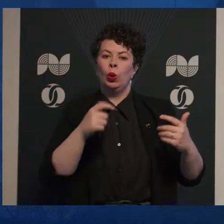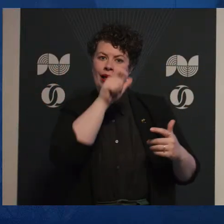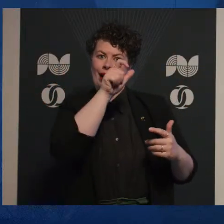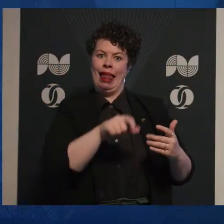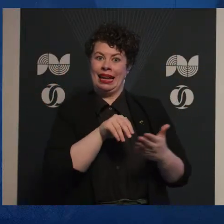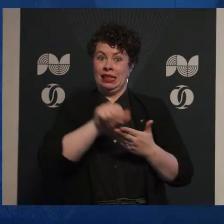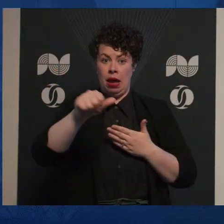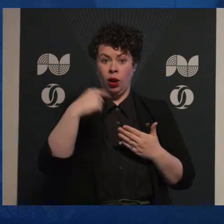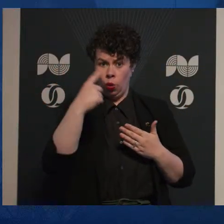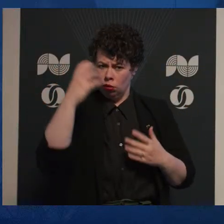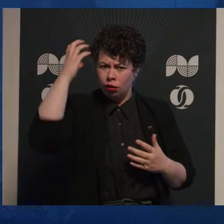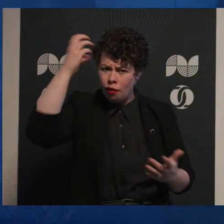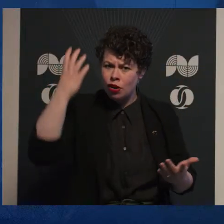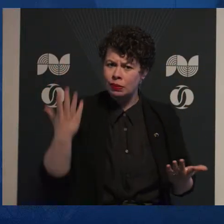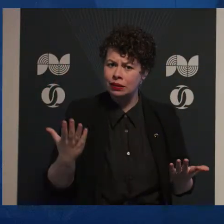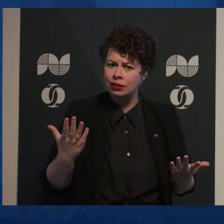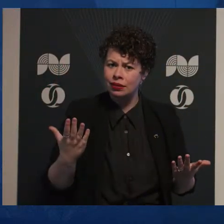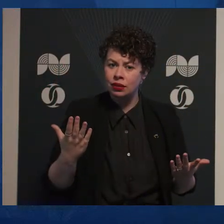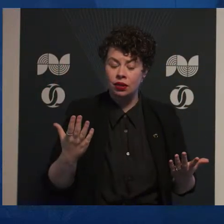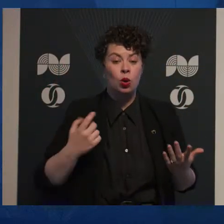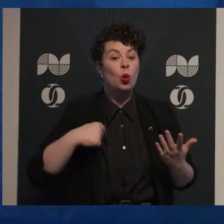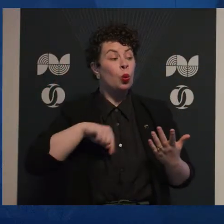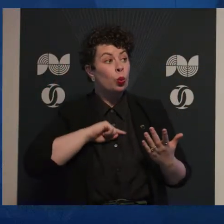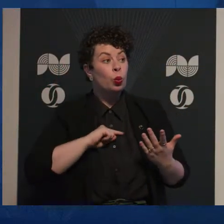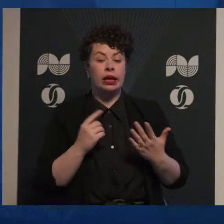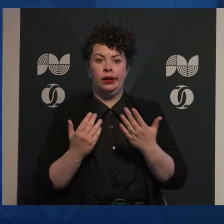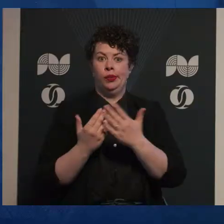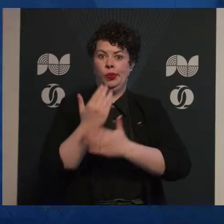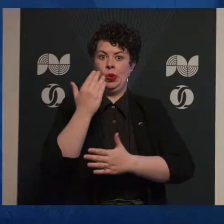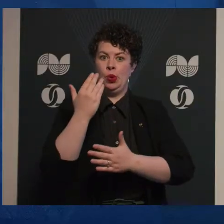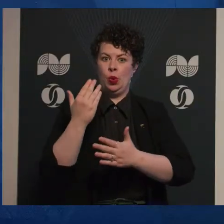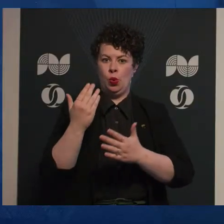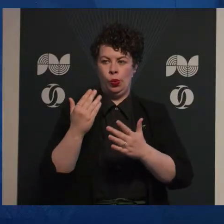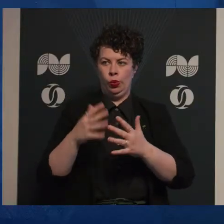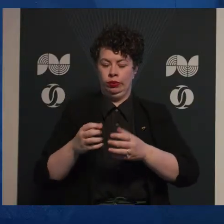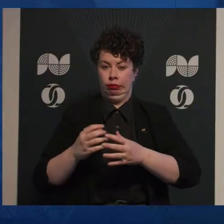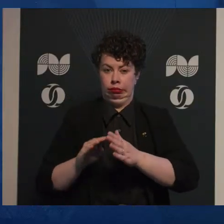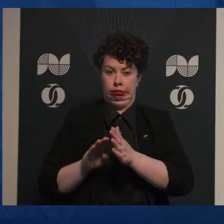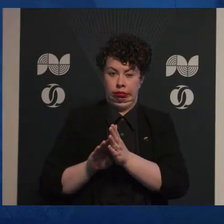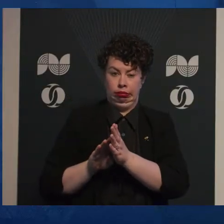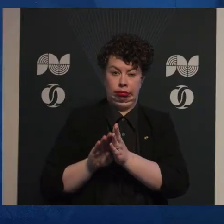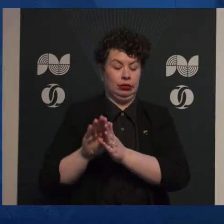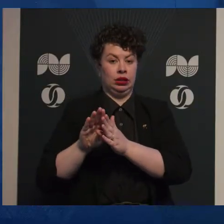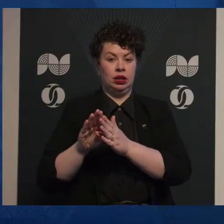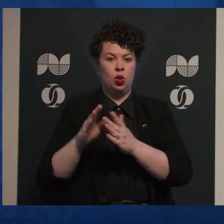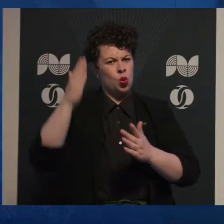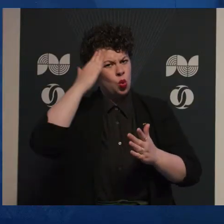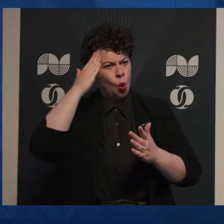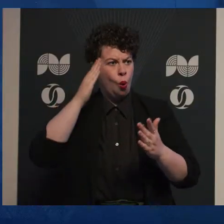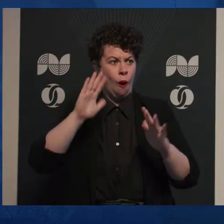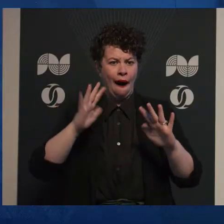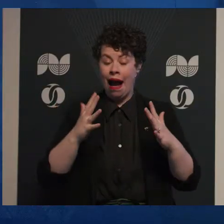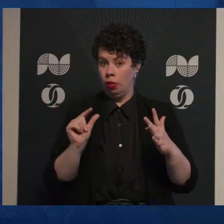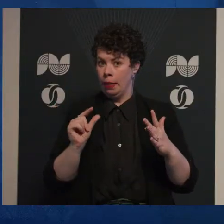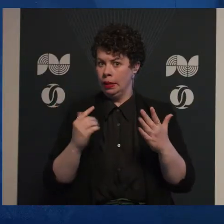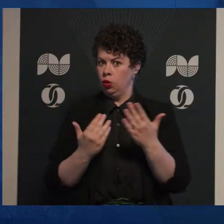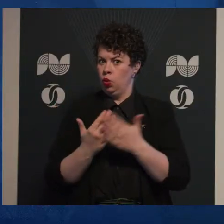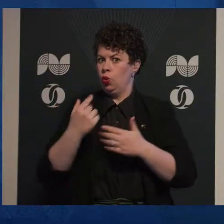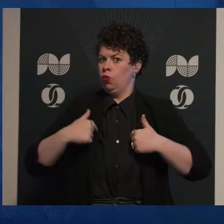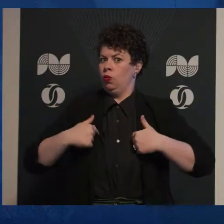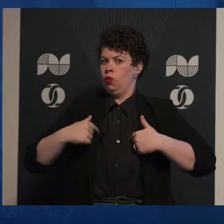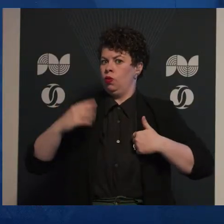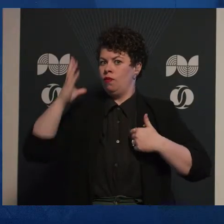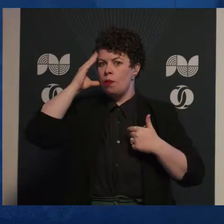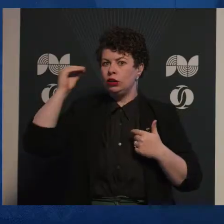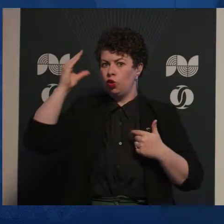don't have, as a frontier economy, we don't have necessarily the tools in place and the project management capacities or the right,